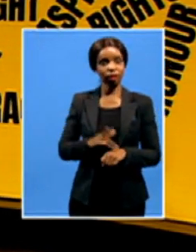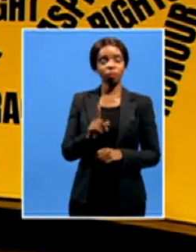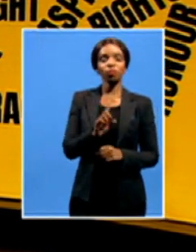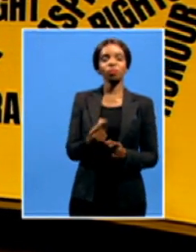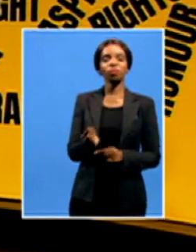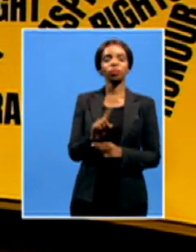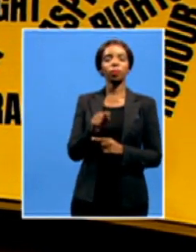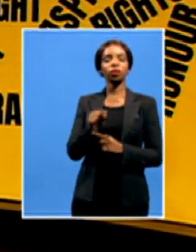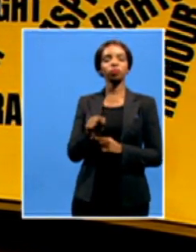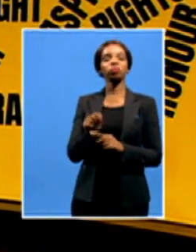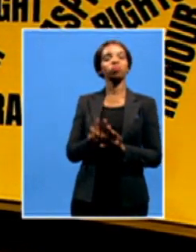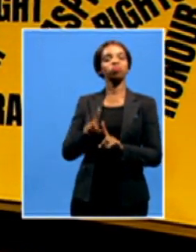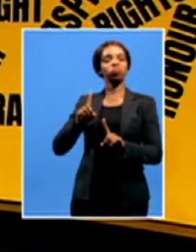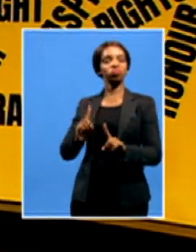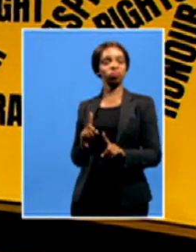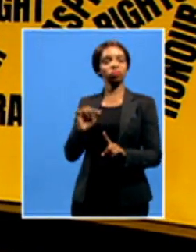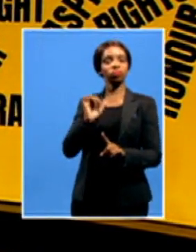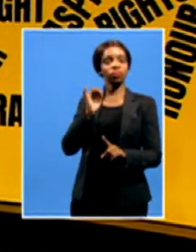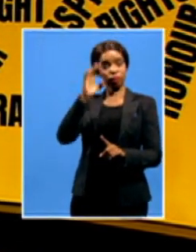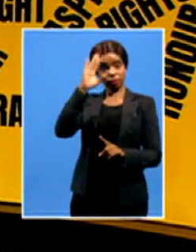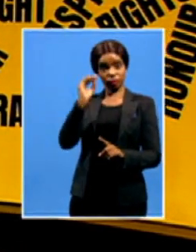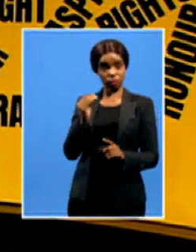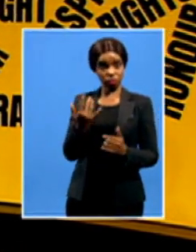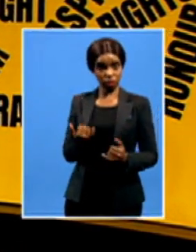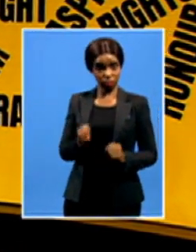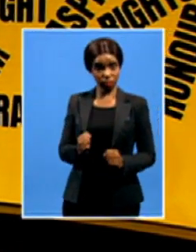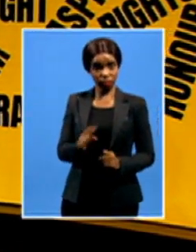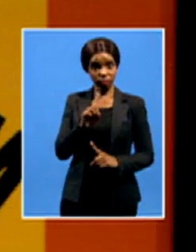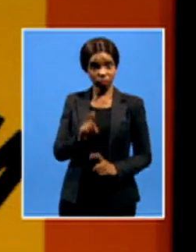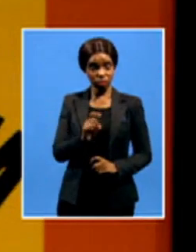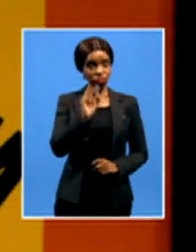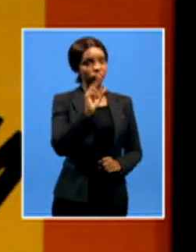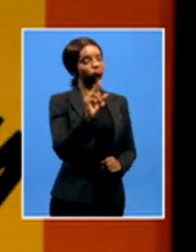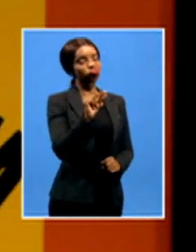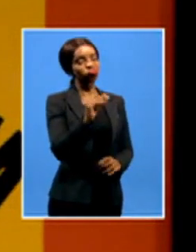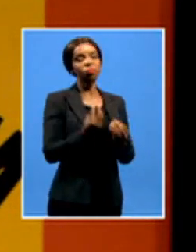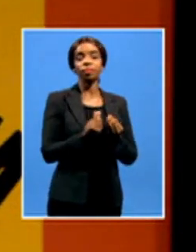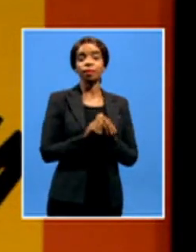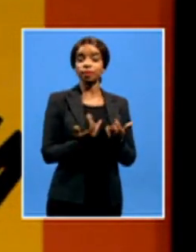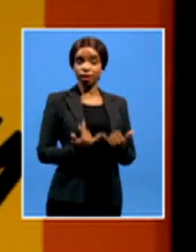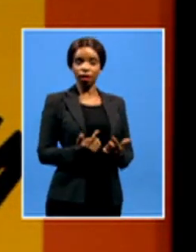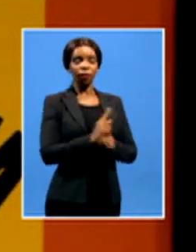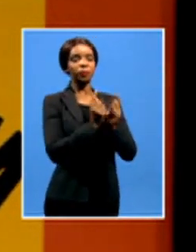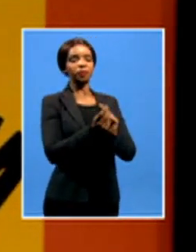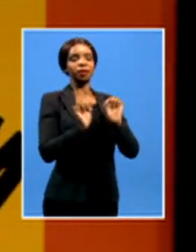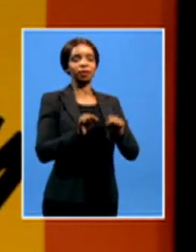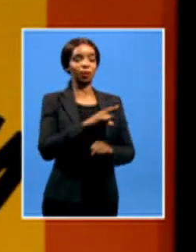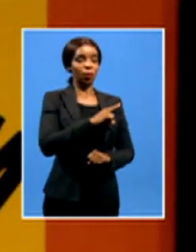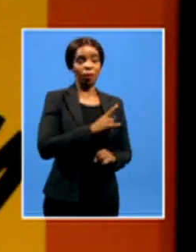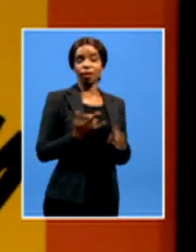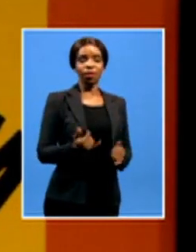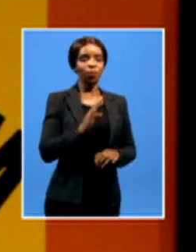really reserved for the privileged few. Is that still the case? No, things have changed. Actually, there is no longer that